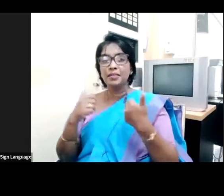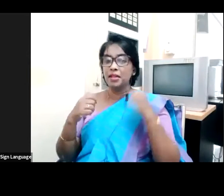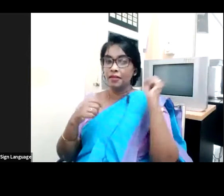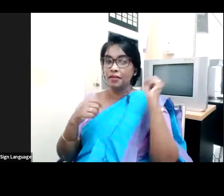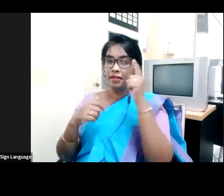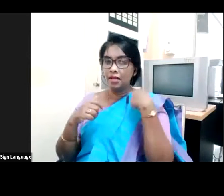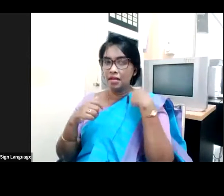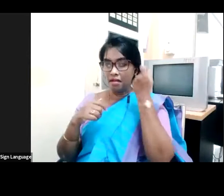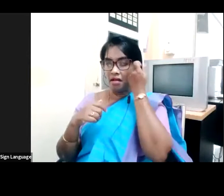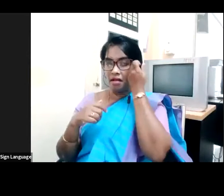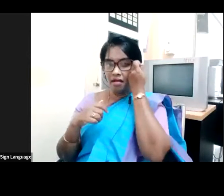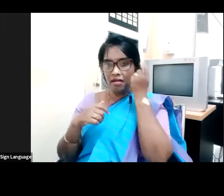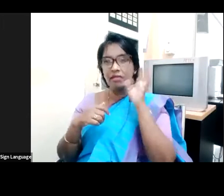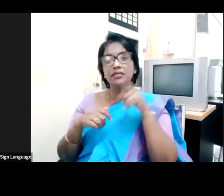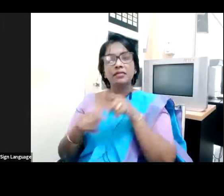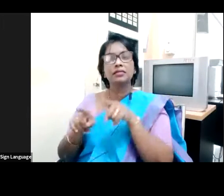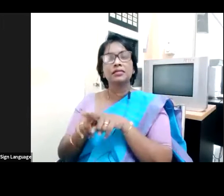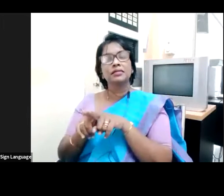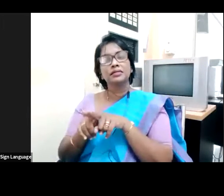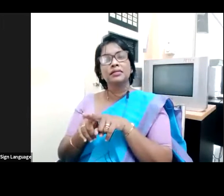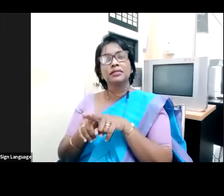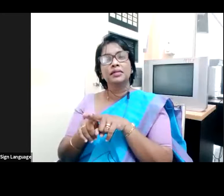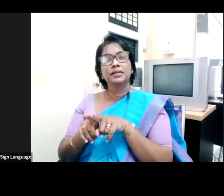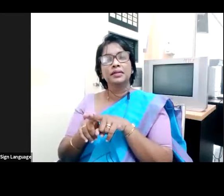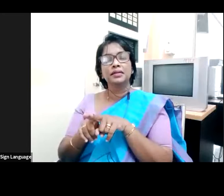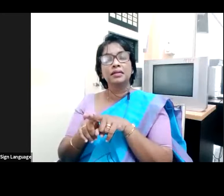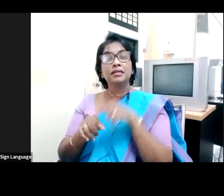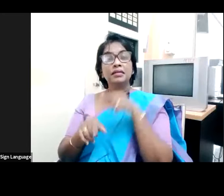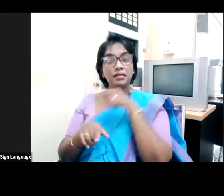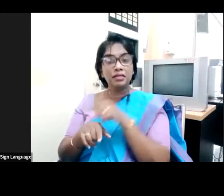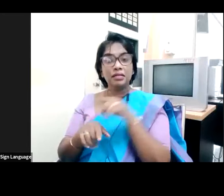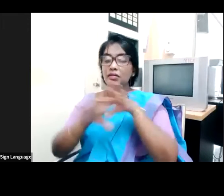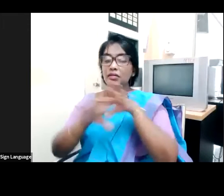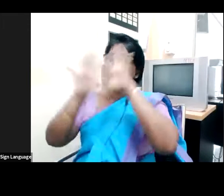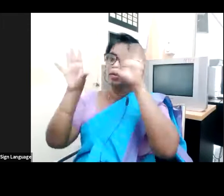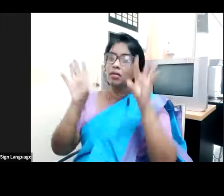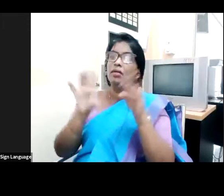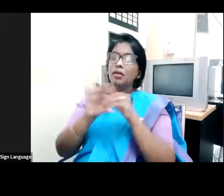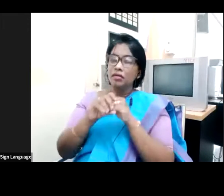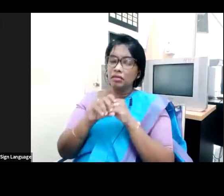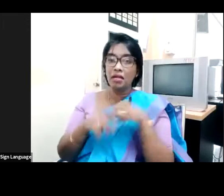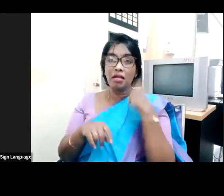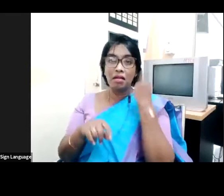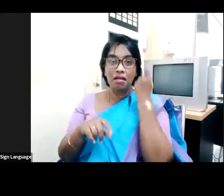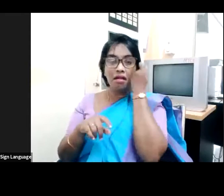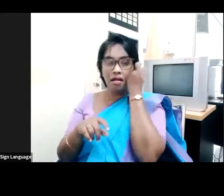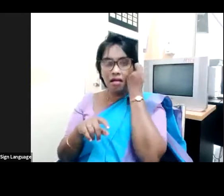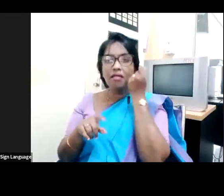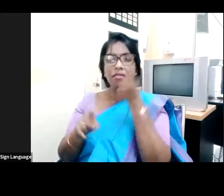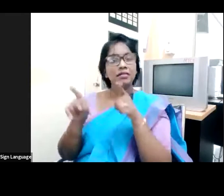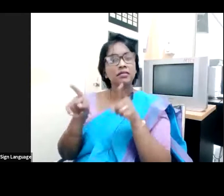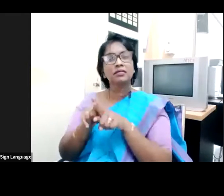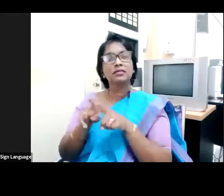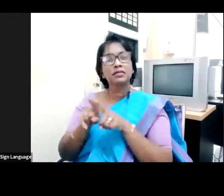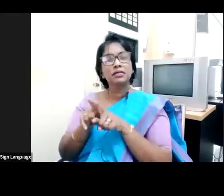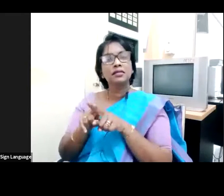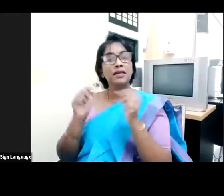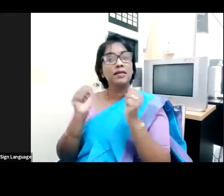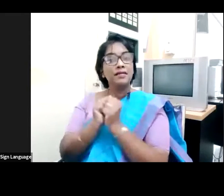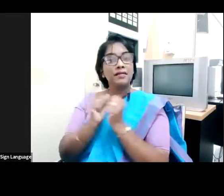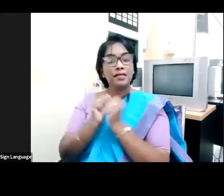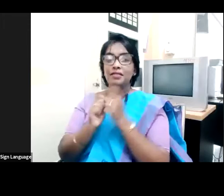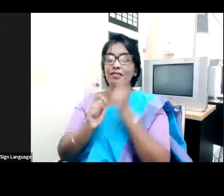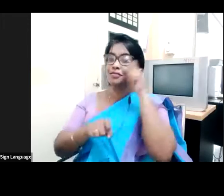the entire gamut of concepts that we are currently using, like work, workforce, workplace, the way people